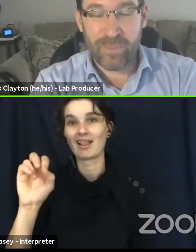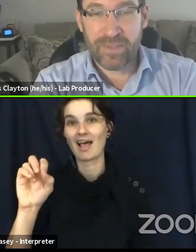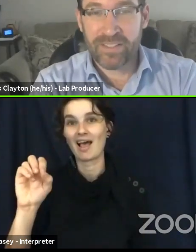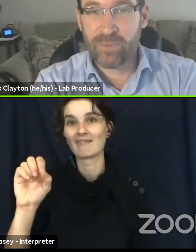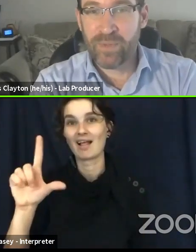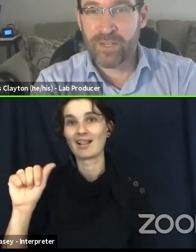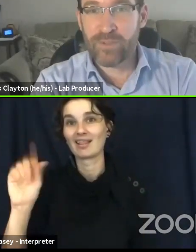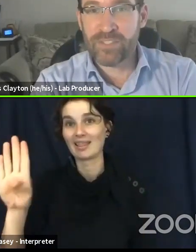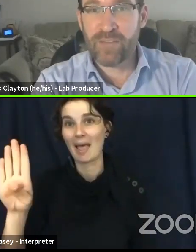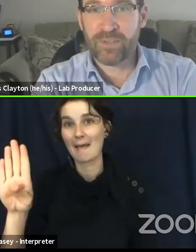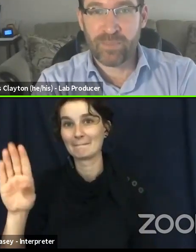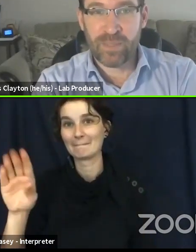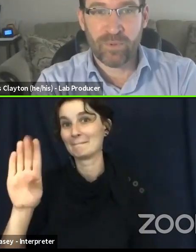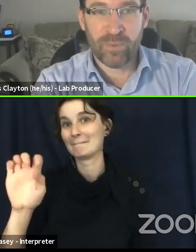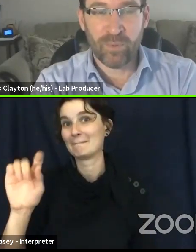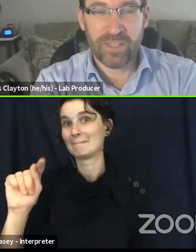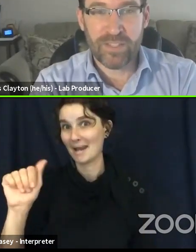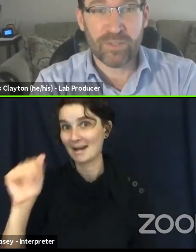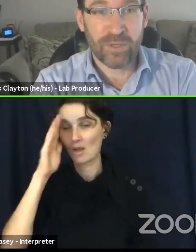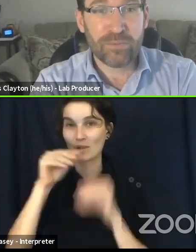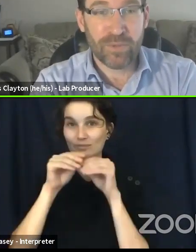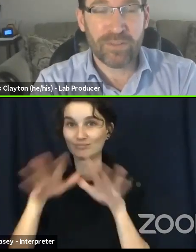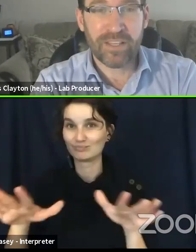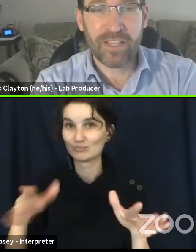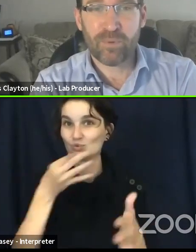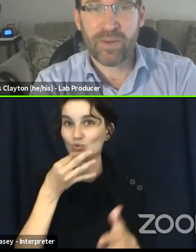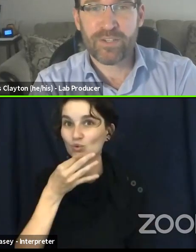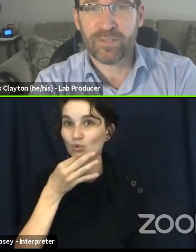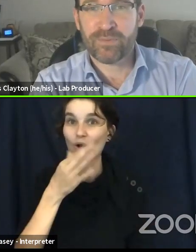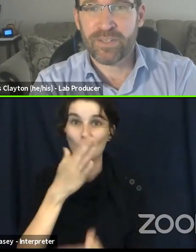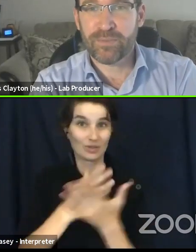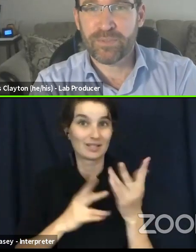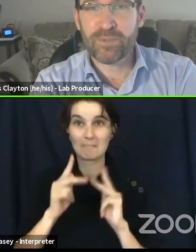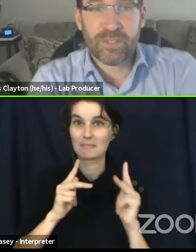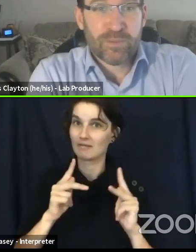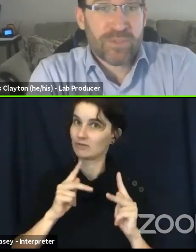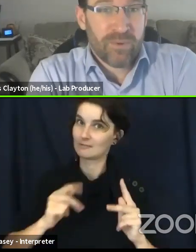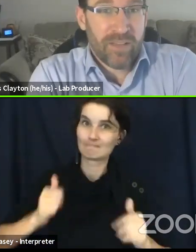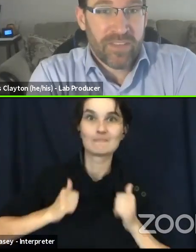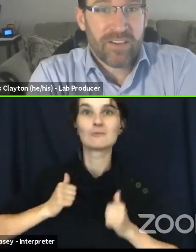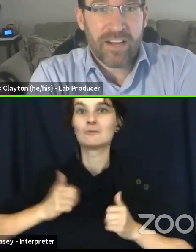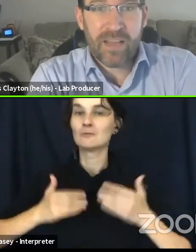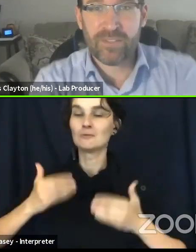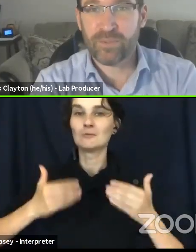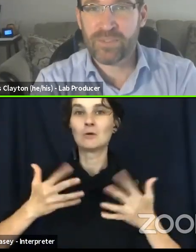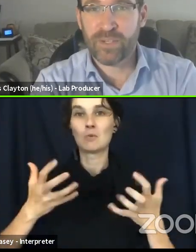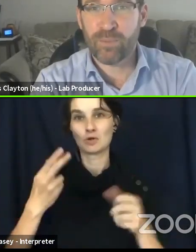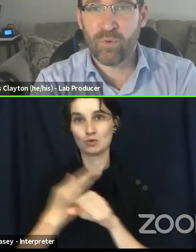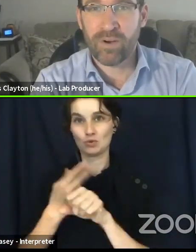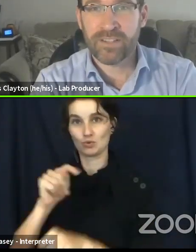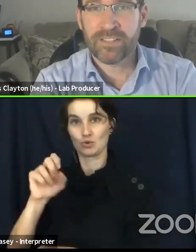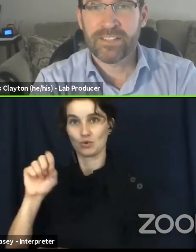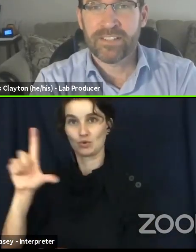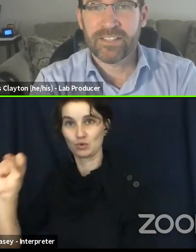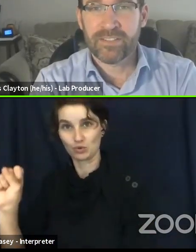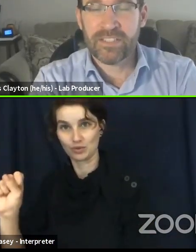going up in a couple of weeks. I know there's definitely people who have been really assertive on the exploration of using the tools that are out there and having tools that are